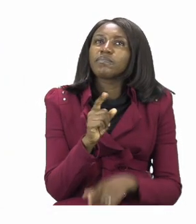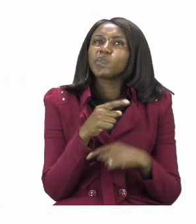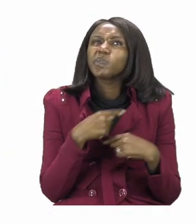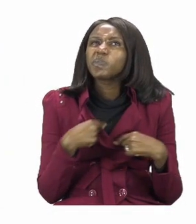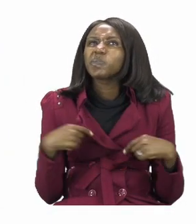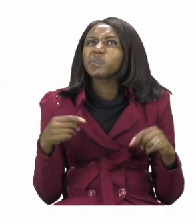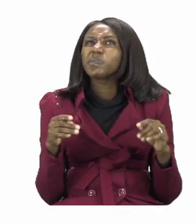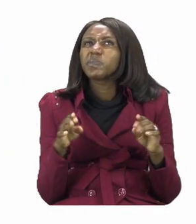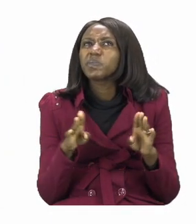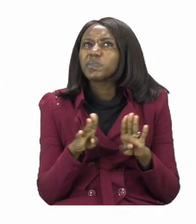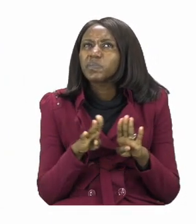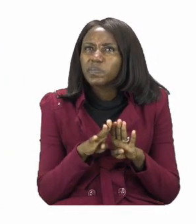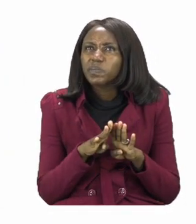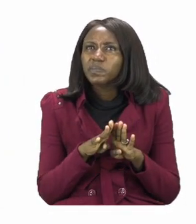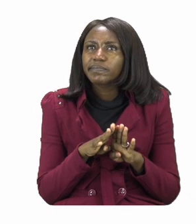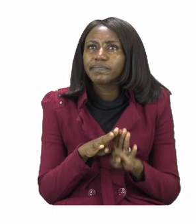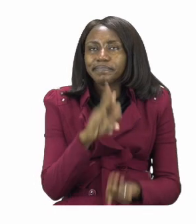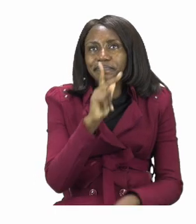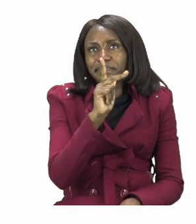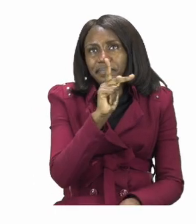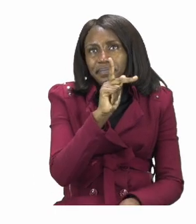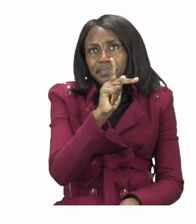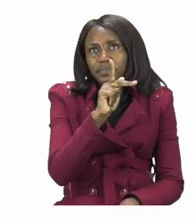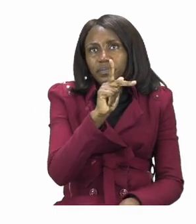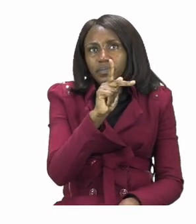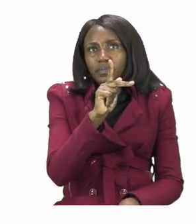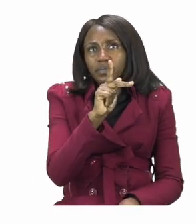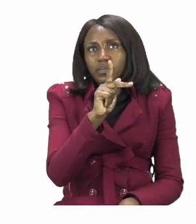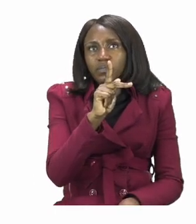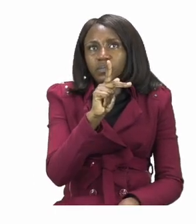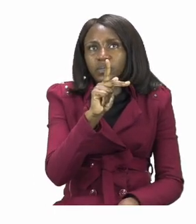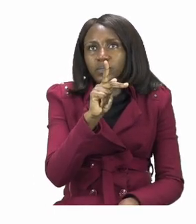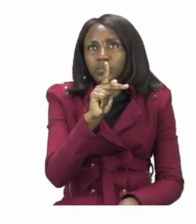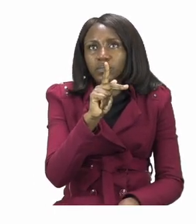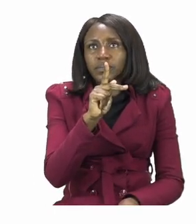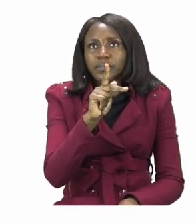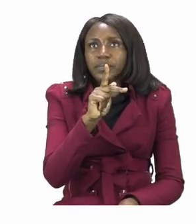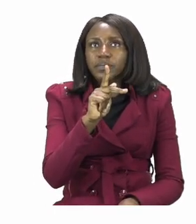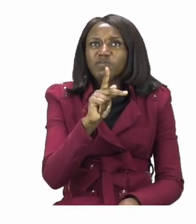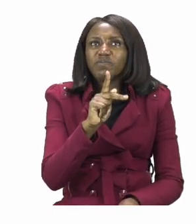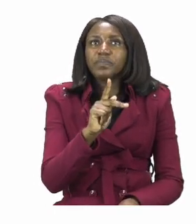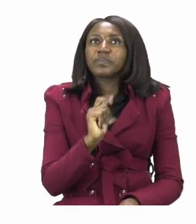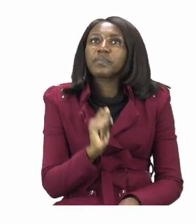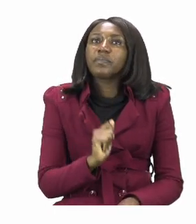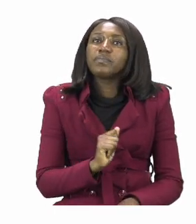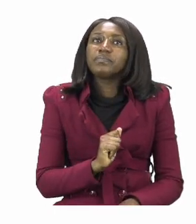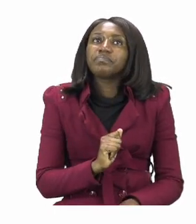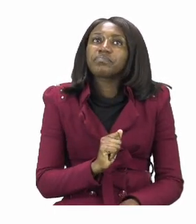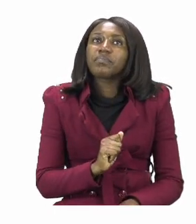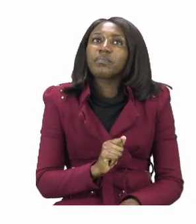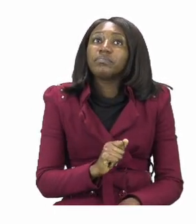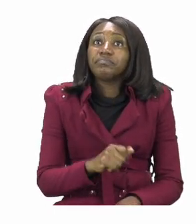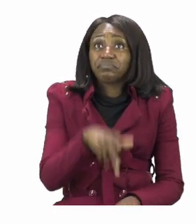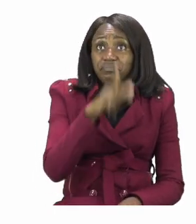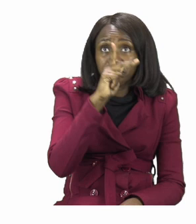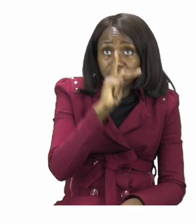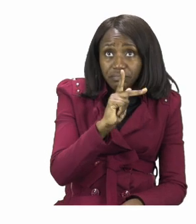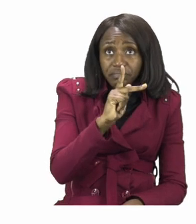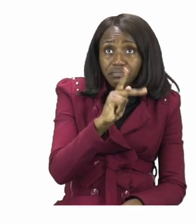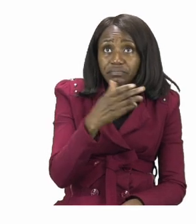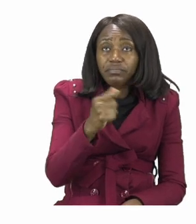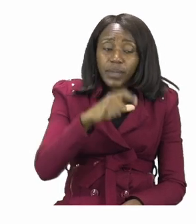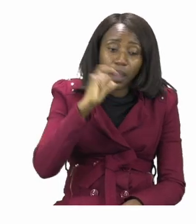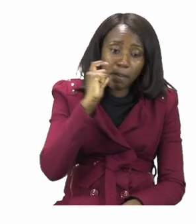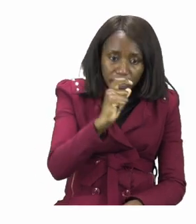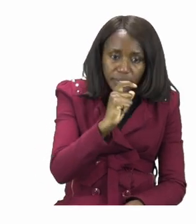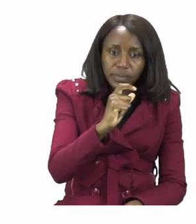doing the K sound. Now, K has a capital letter K and a